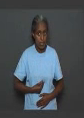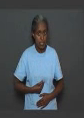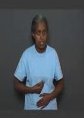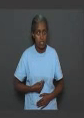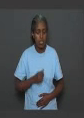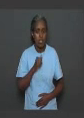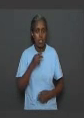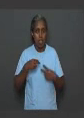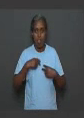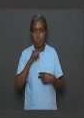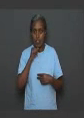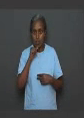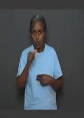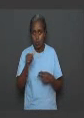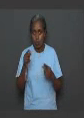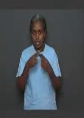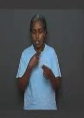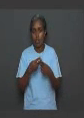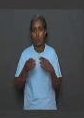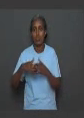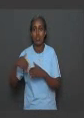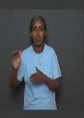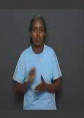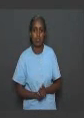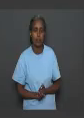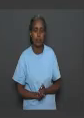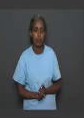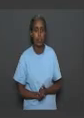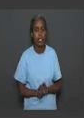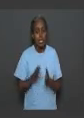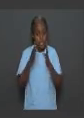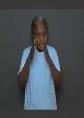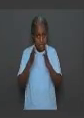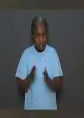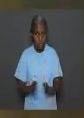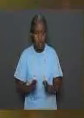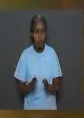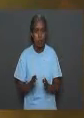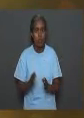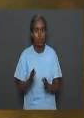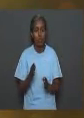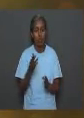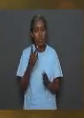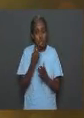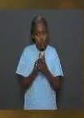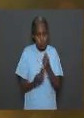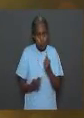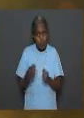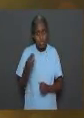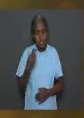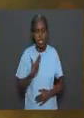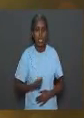not been crossed out. The determinant of those elements